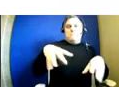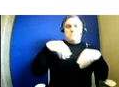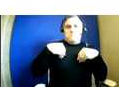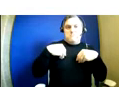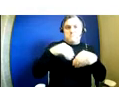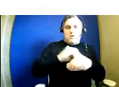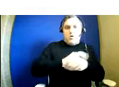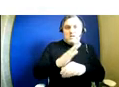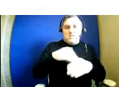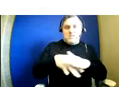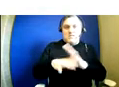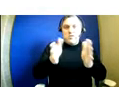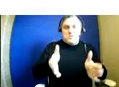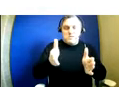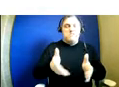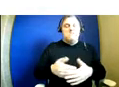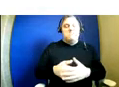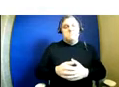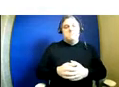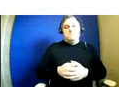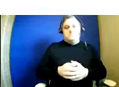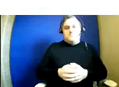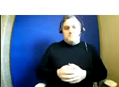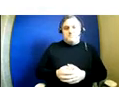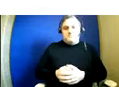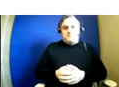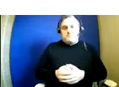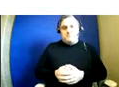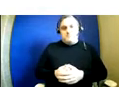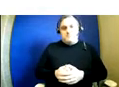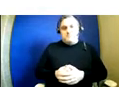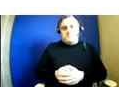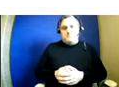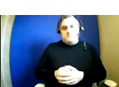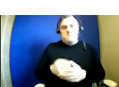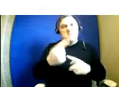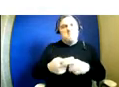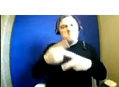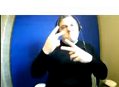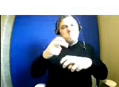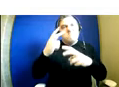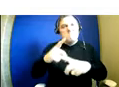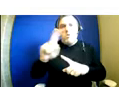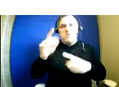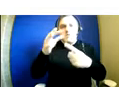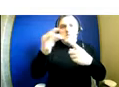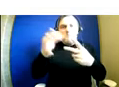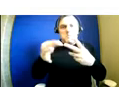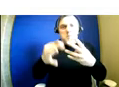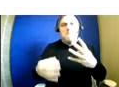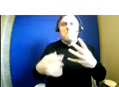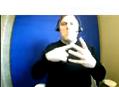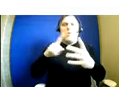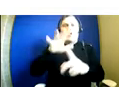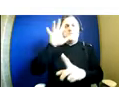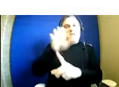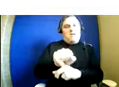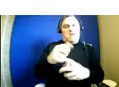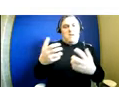been admitted to hospital. They've also looked at what the disease is, the symptoms, the signs, and